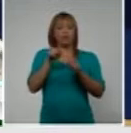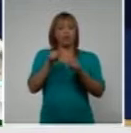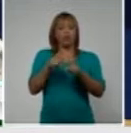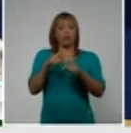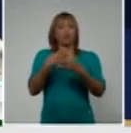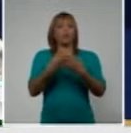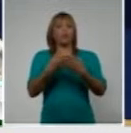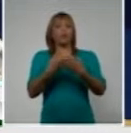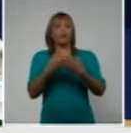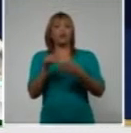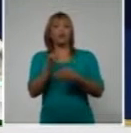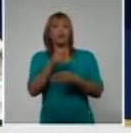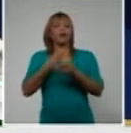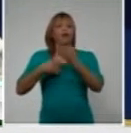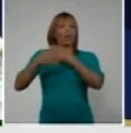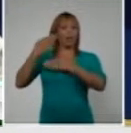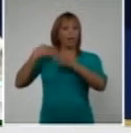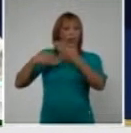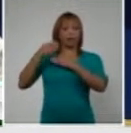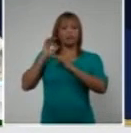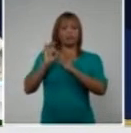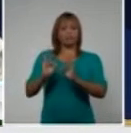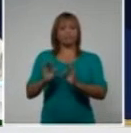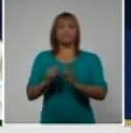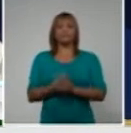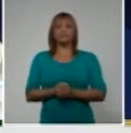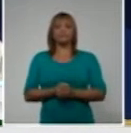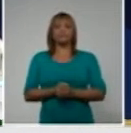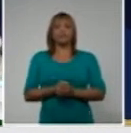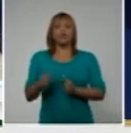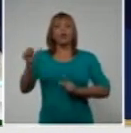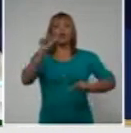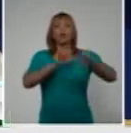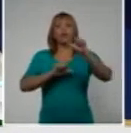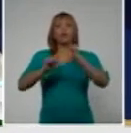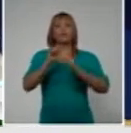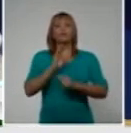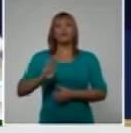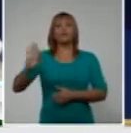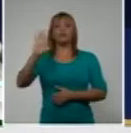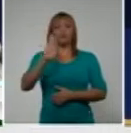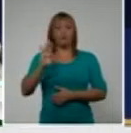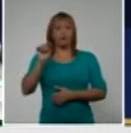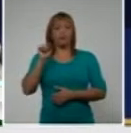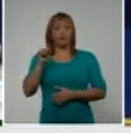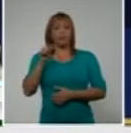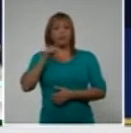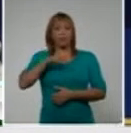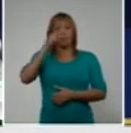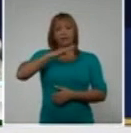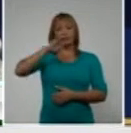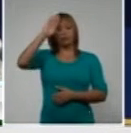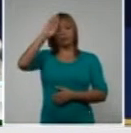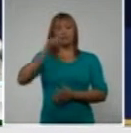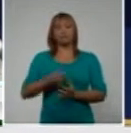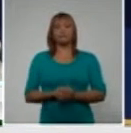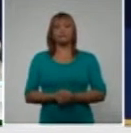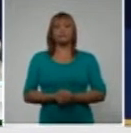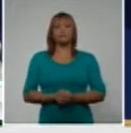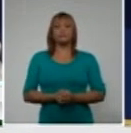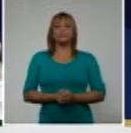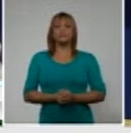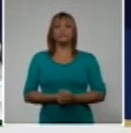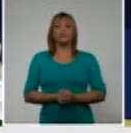for today. At the Tropical Medicine Institute Pedro Curie, 1,058 samples. At